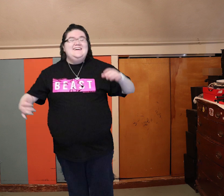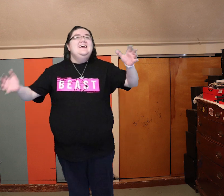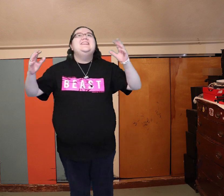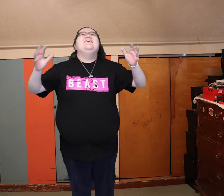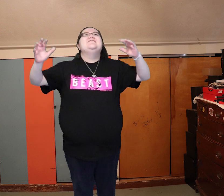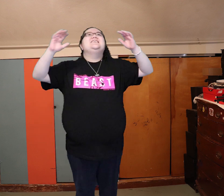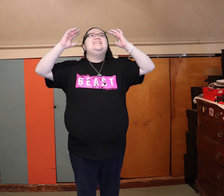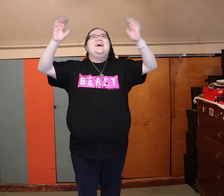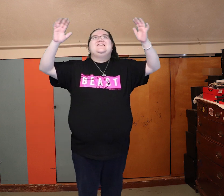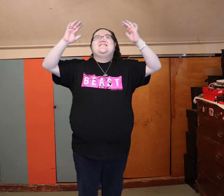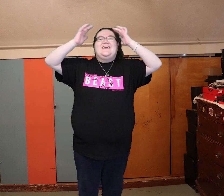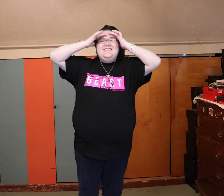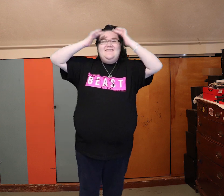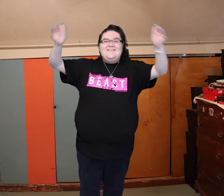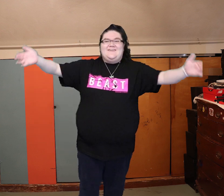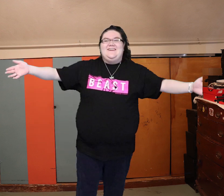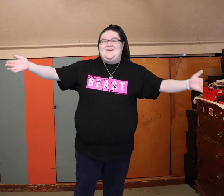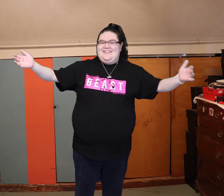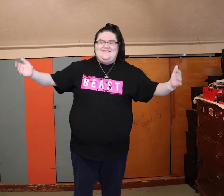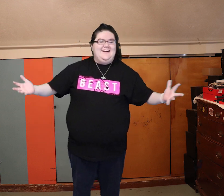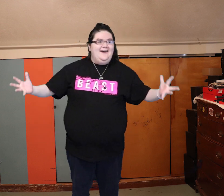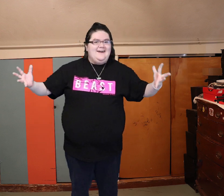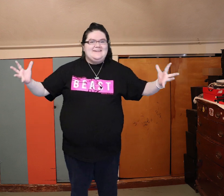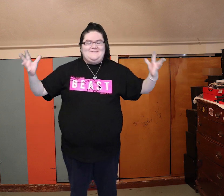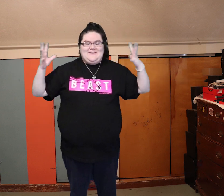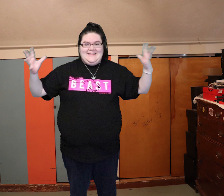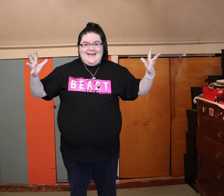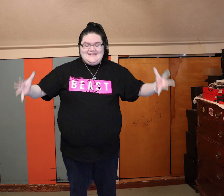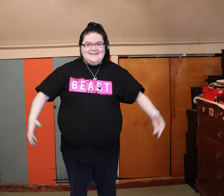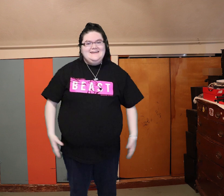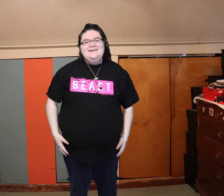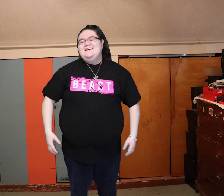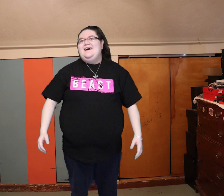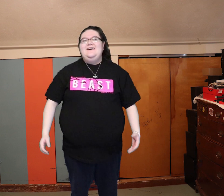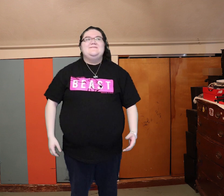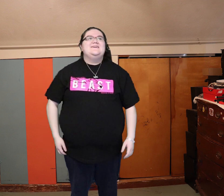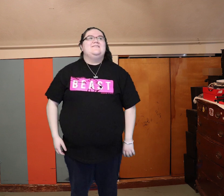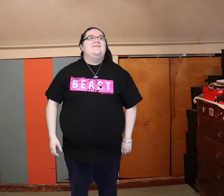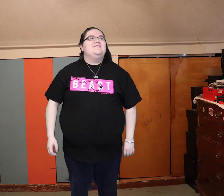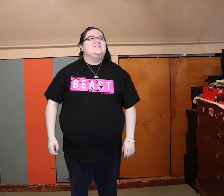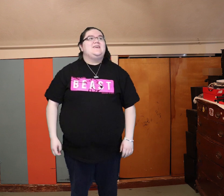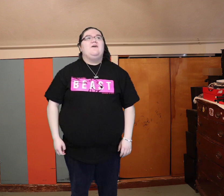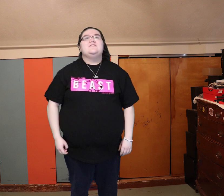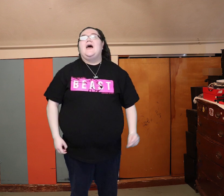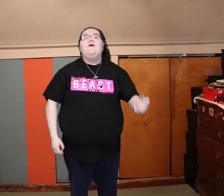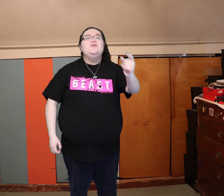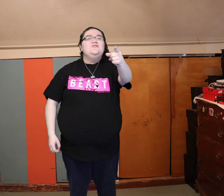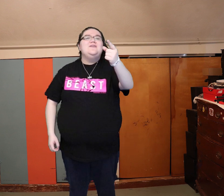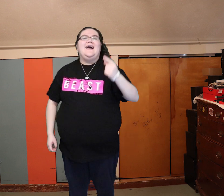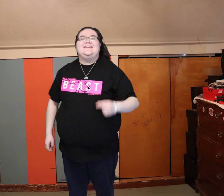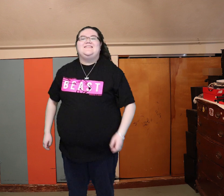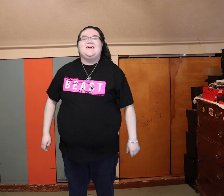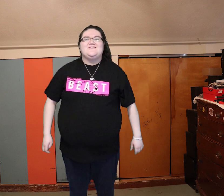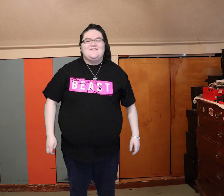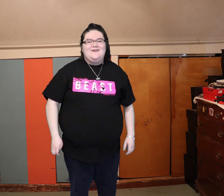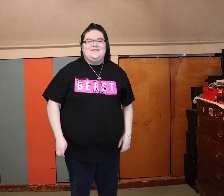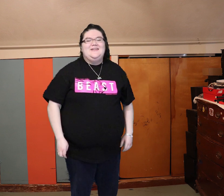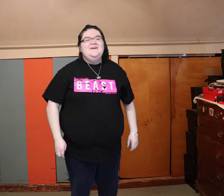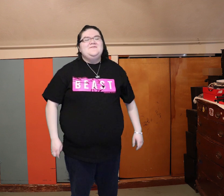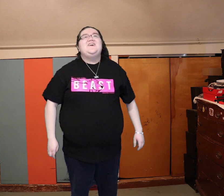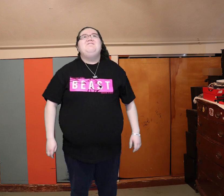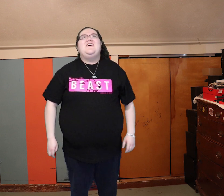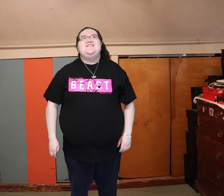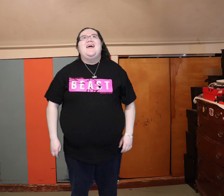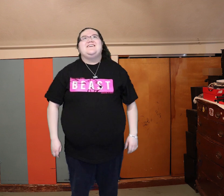That one. That was a classic one. I totally forgot about that one. Oh, how could I forget? Oh, but what was it? Tower Unite. That's what it